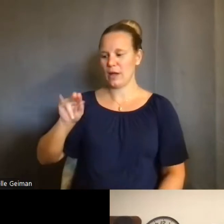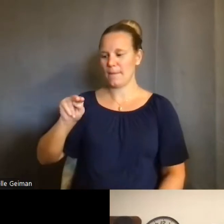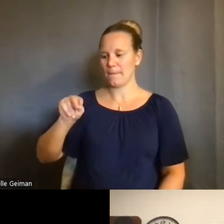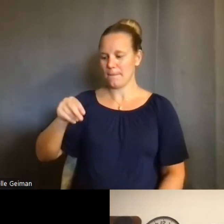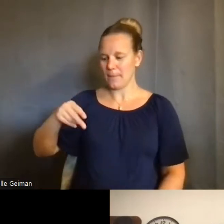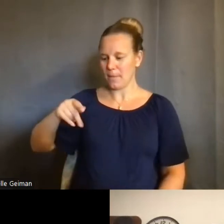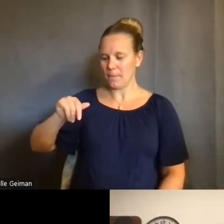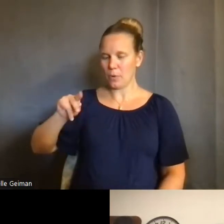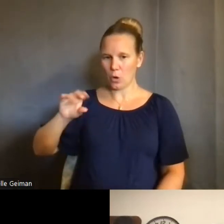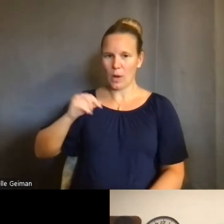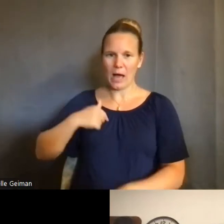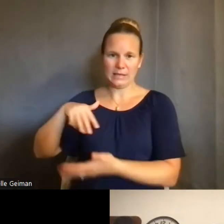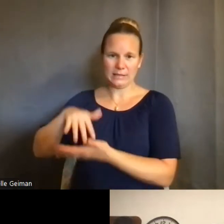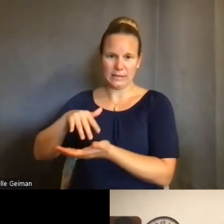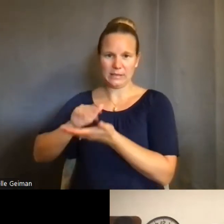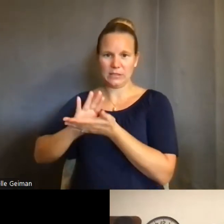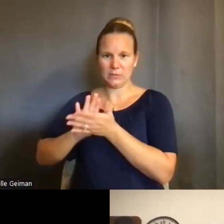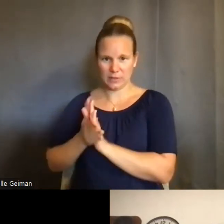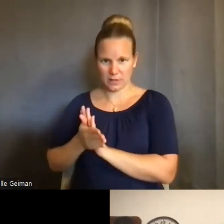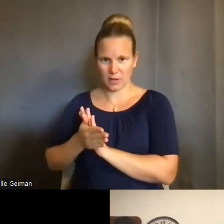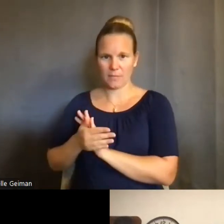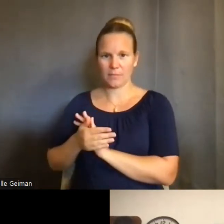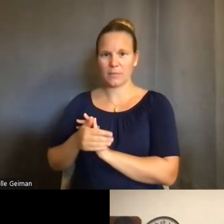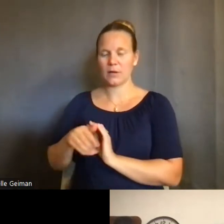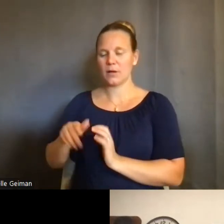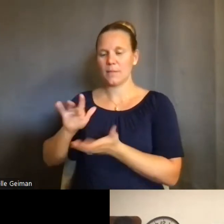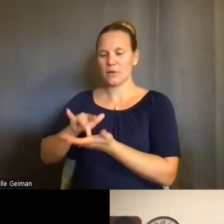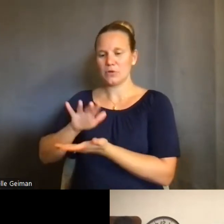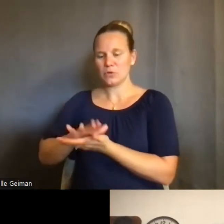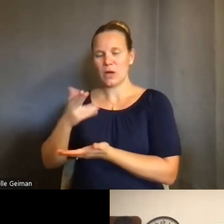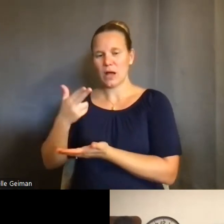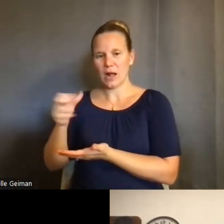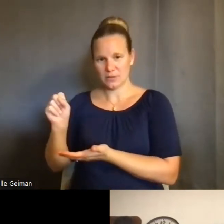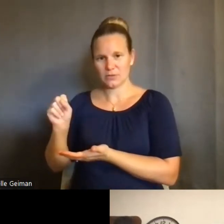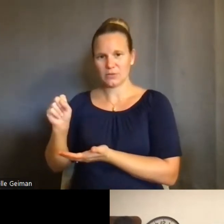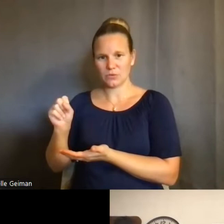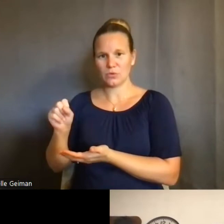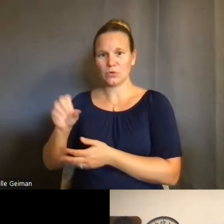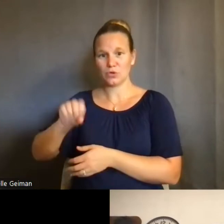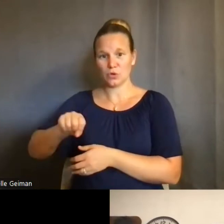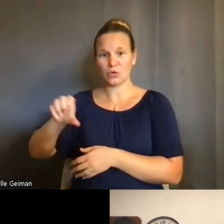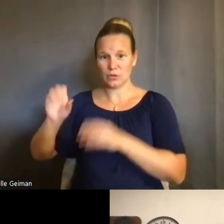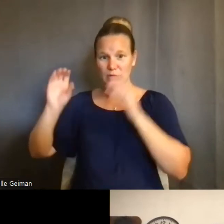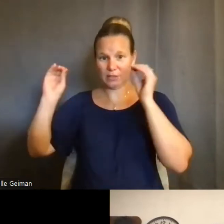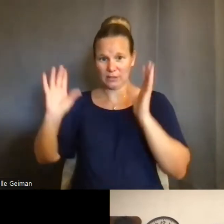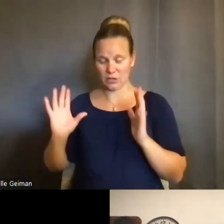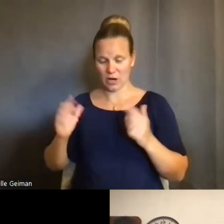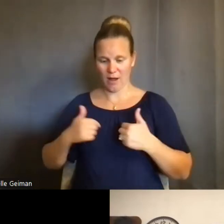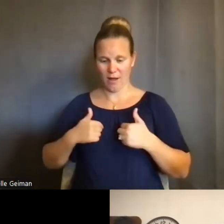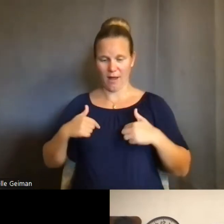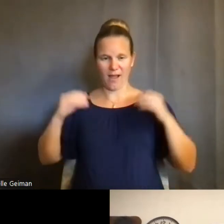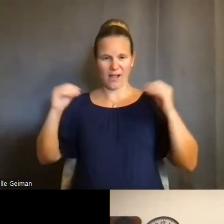a secondary level high school teacher, right, in social studies. And I was one of those teachers